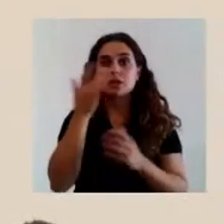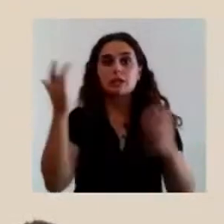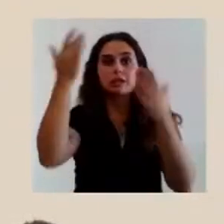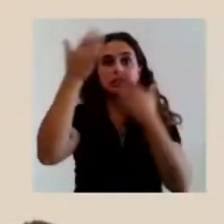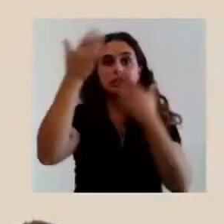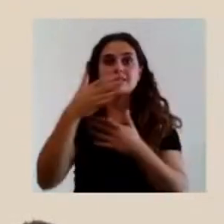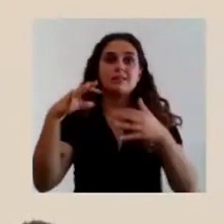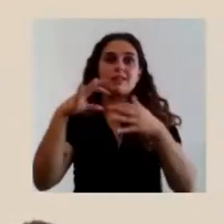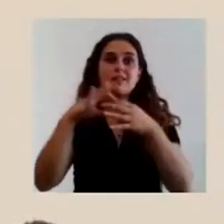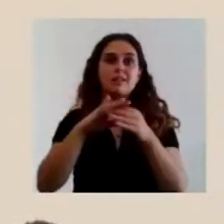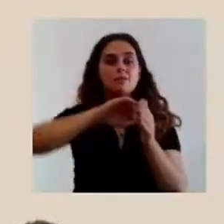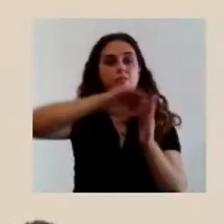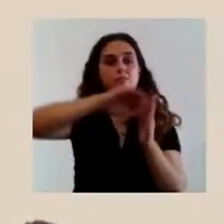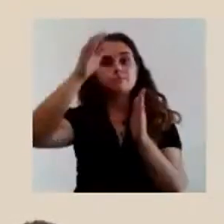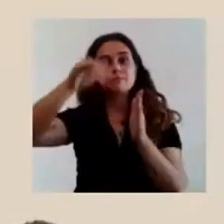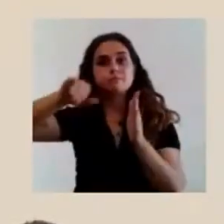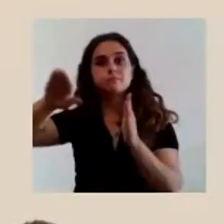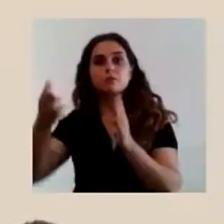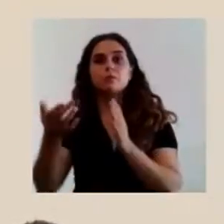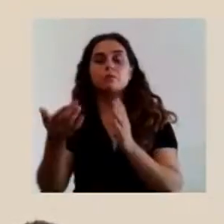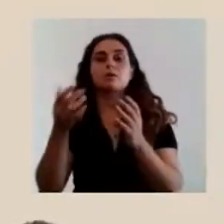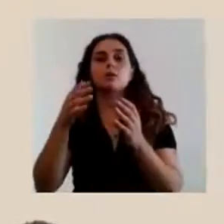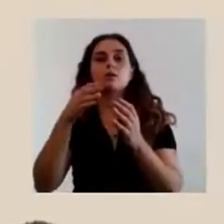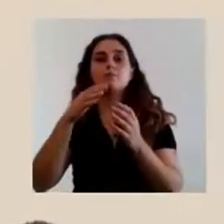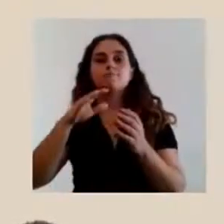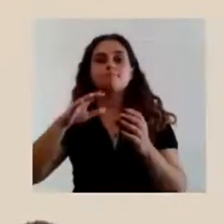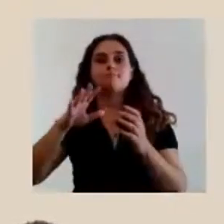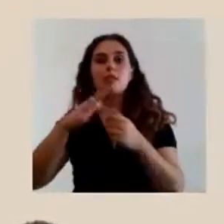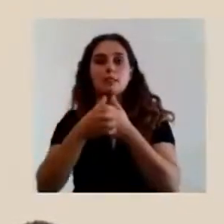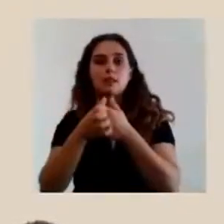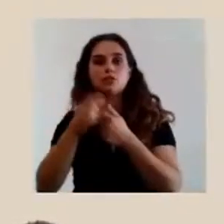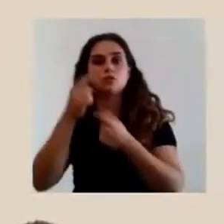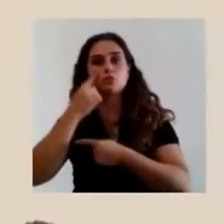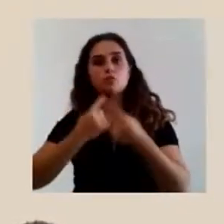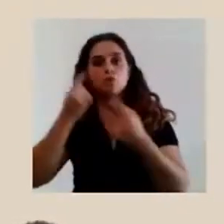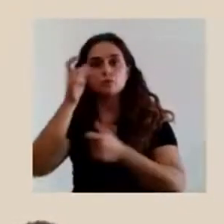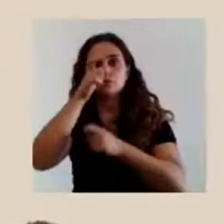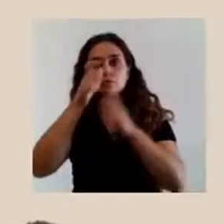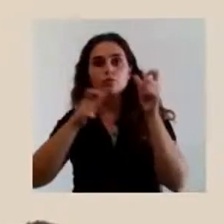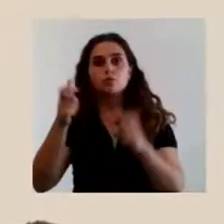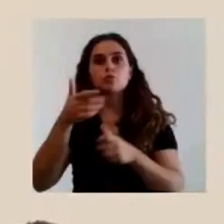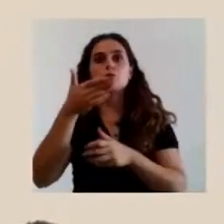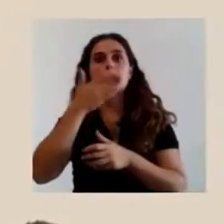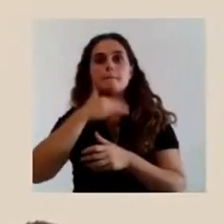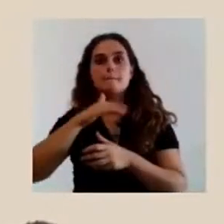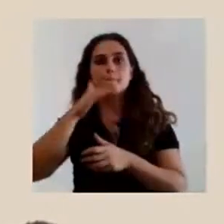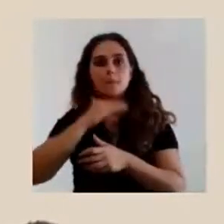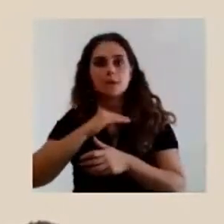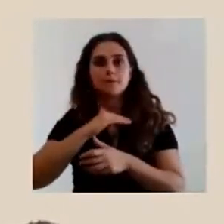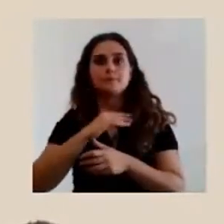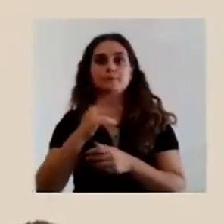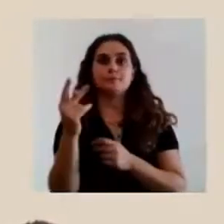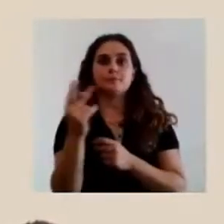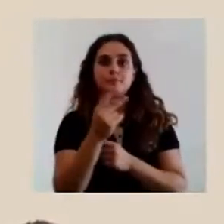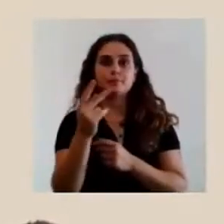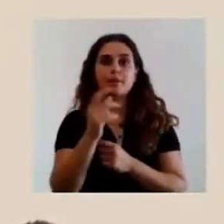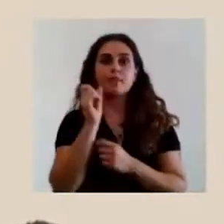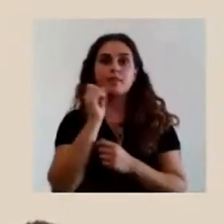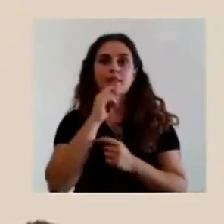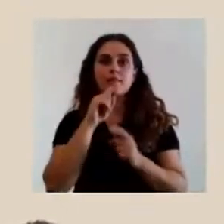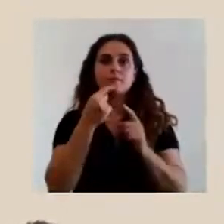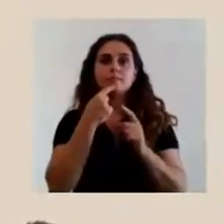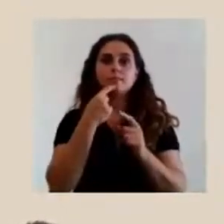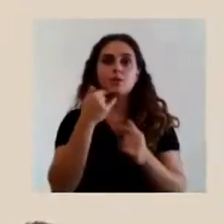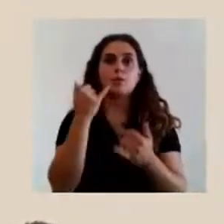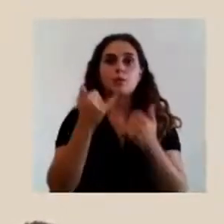the orange curve representing white individuals. In this graph, plotting active chronic illnesses as a function of risk